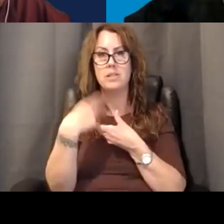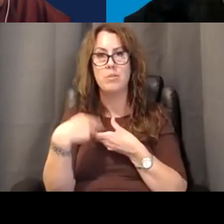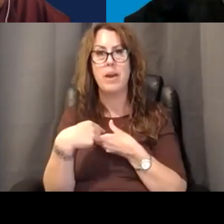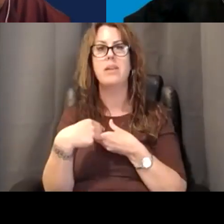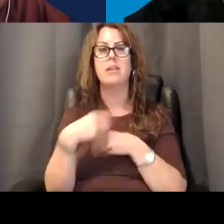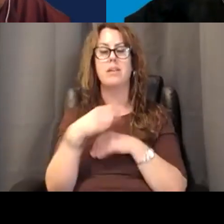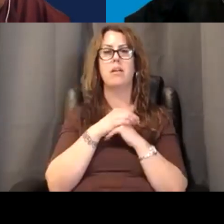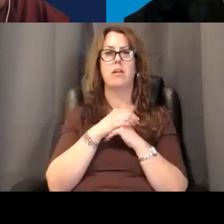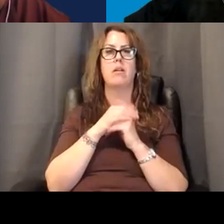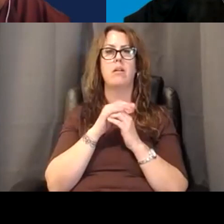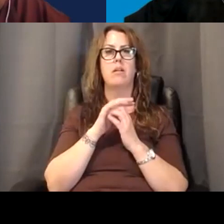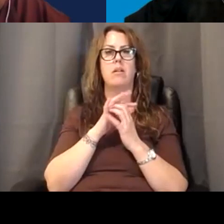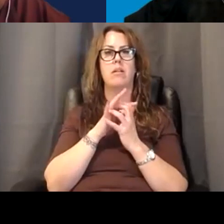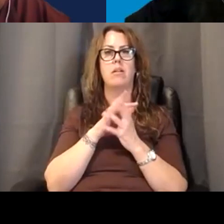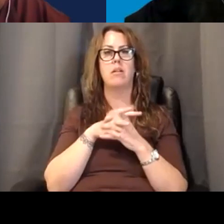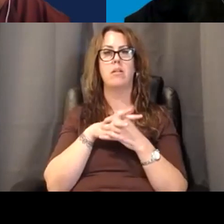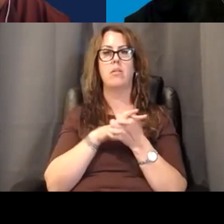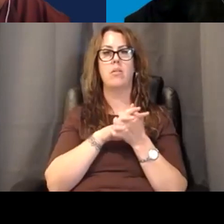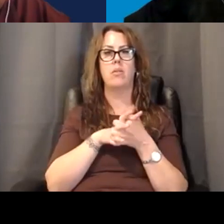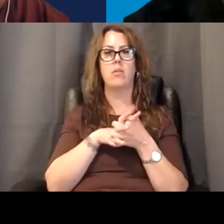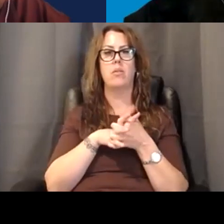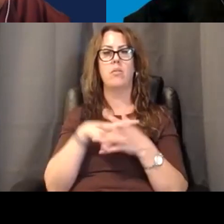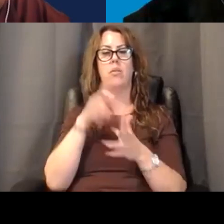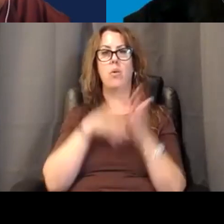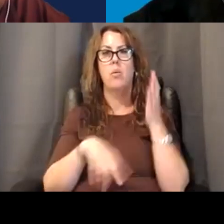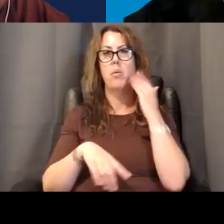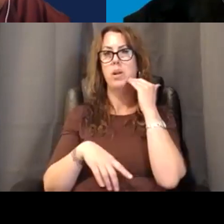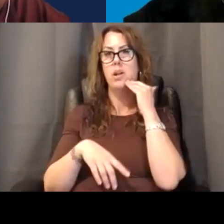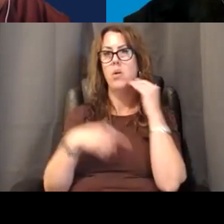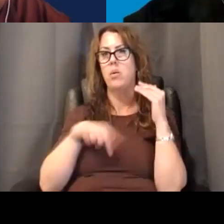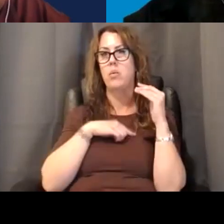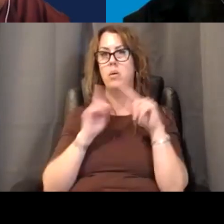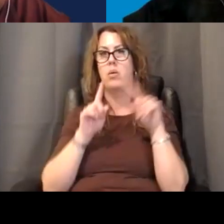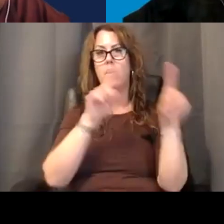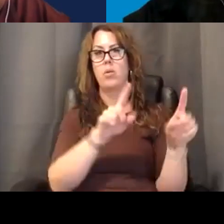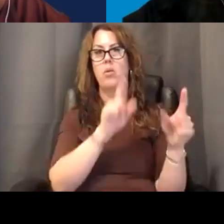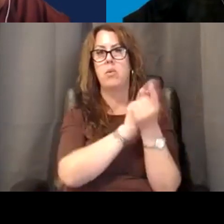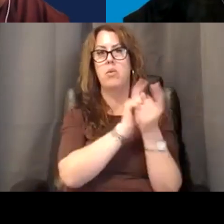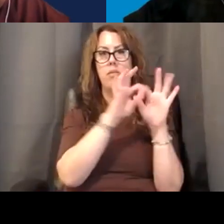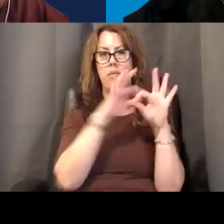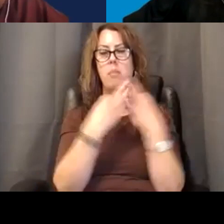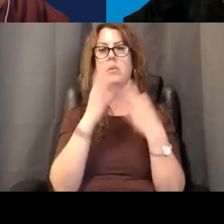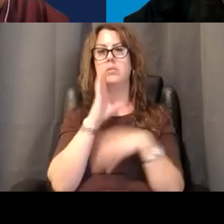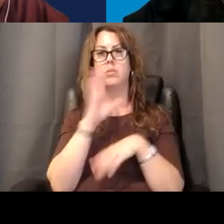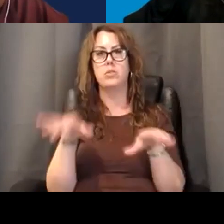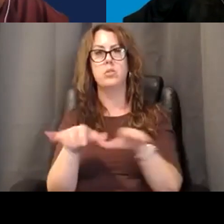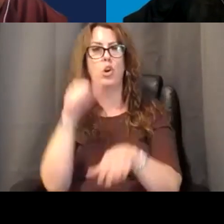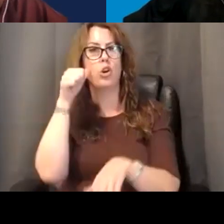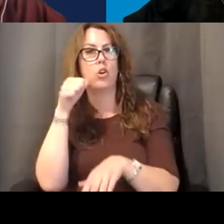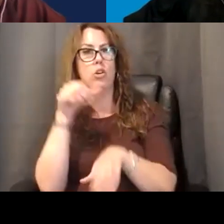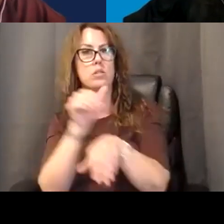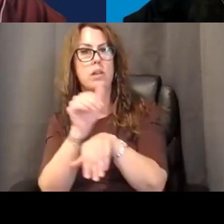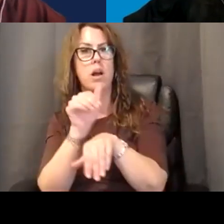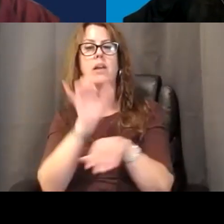things we know and that we put in place when we're going to meet with our families, or we're going to do a girls' night, and what do we need to do for childcare? These are the things we